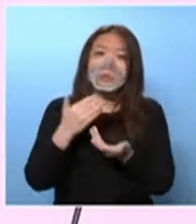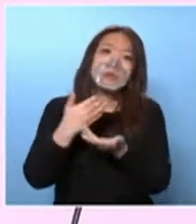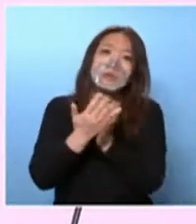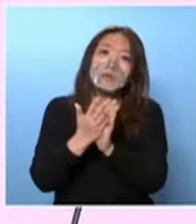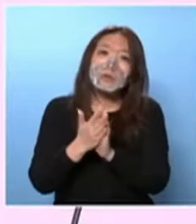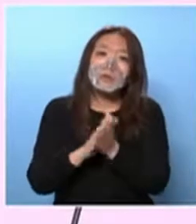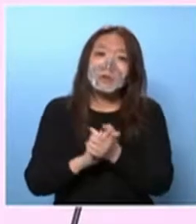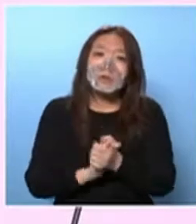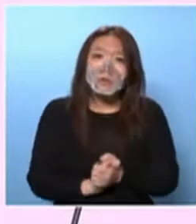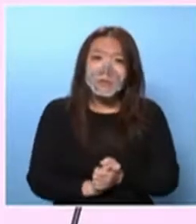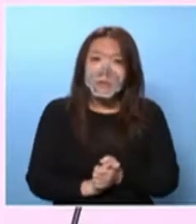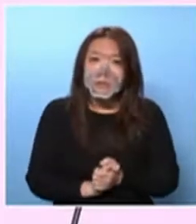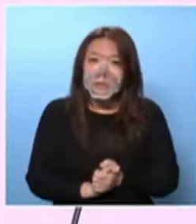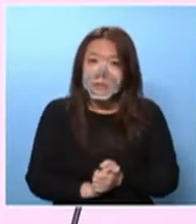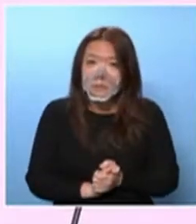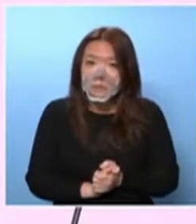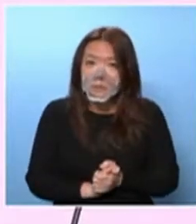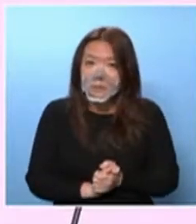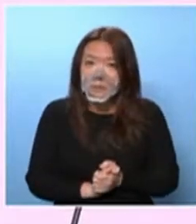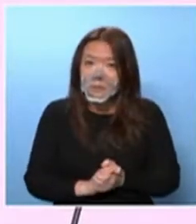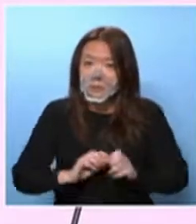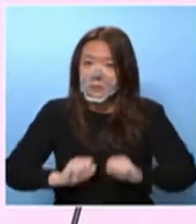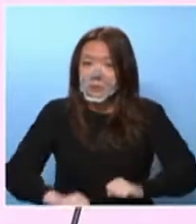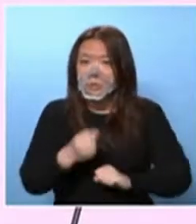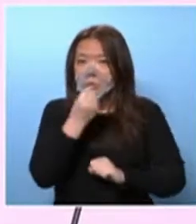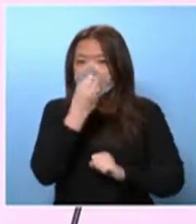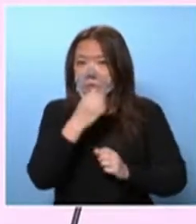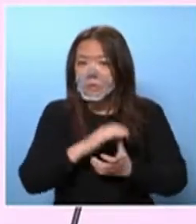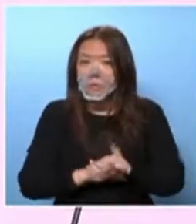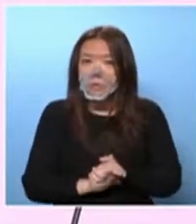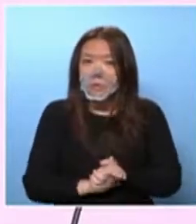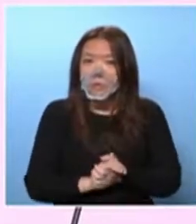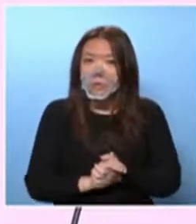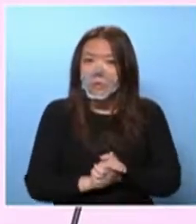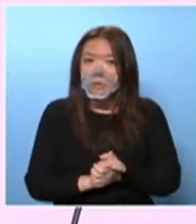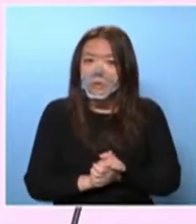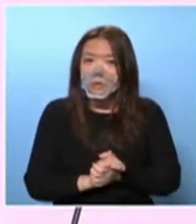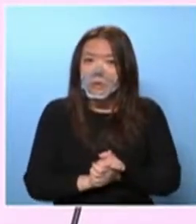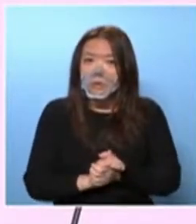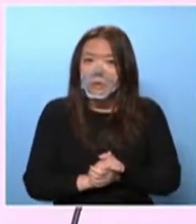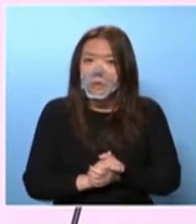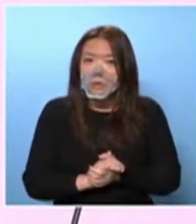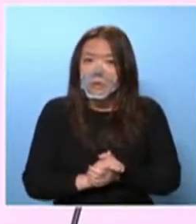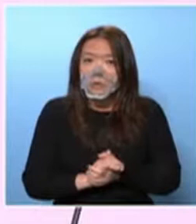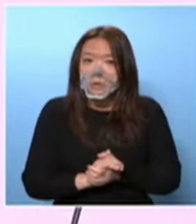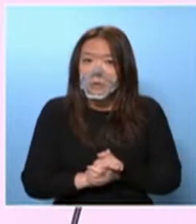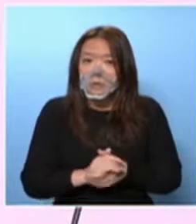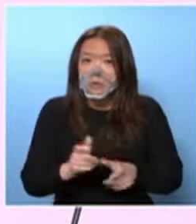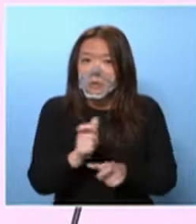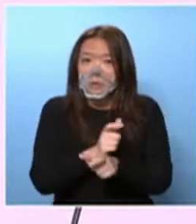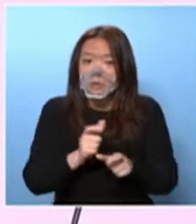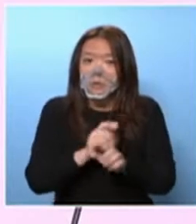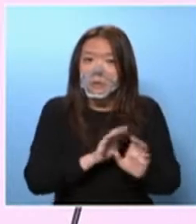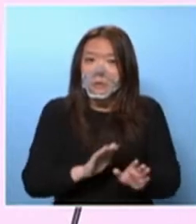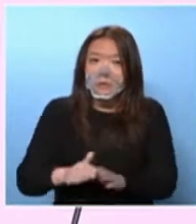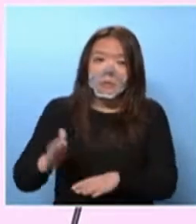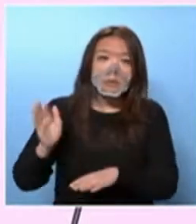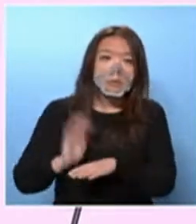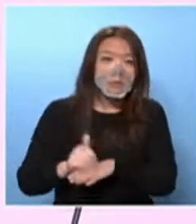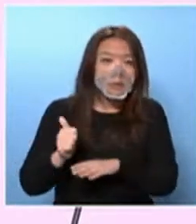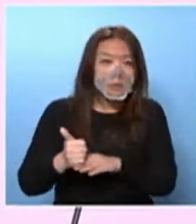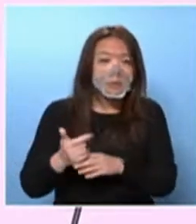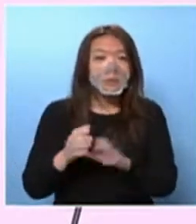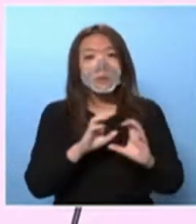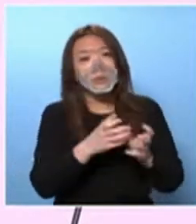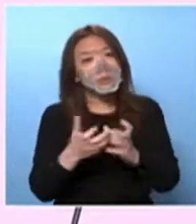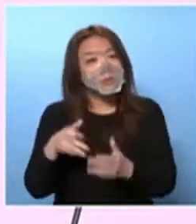markets, and the formation of local yield curve, consolidating our strengths in promoting offshore RMB business, and encouraging